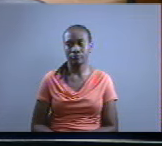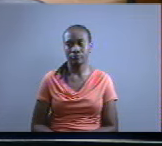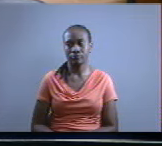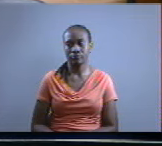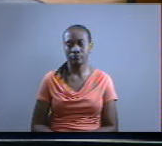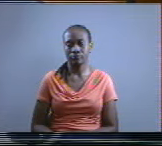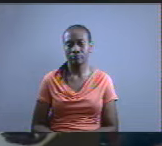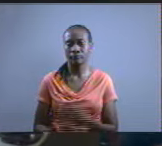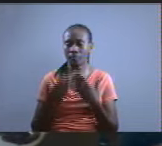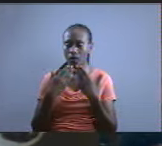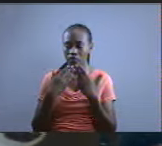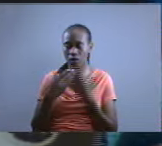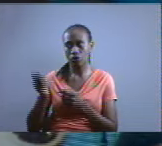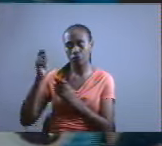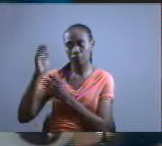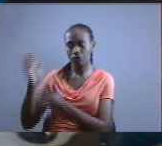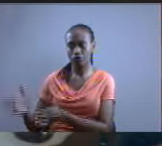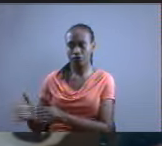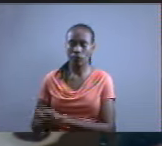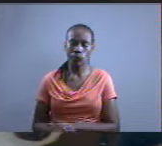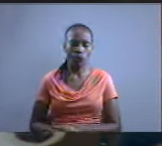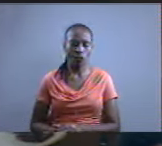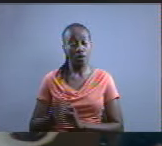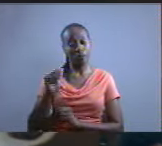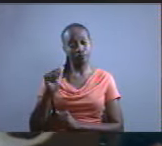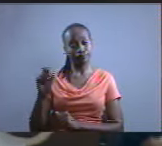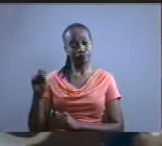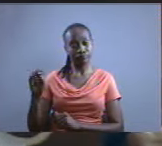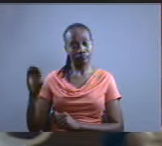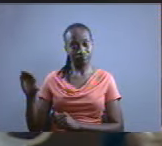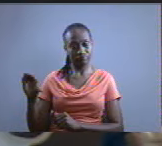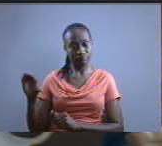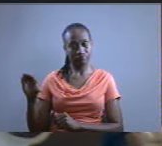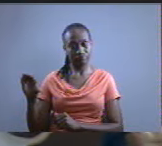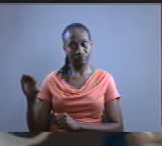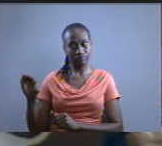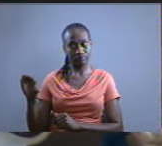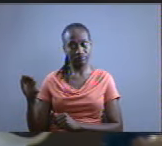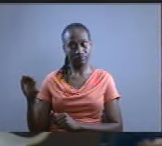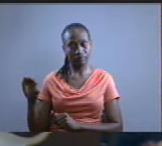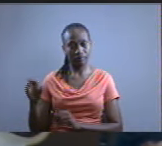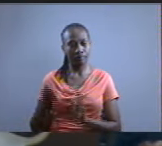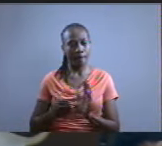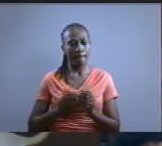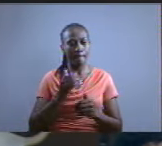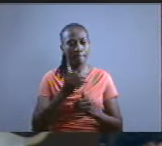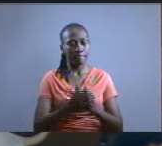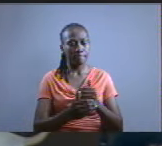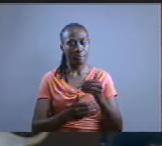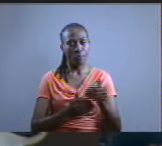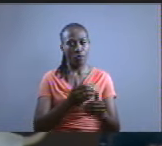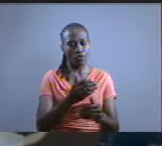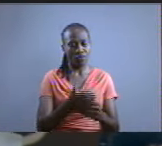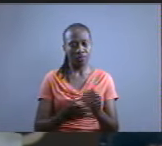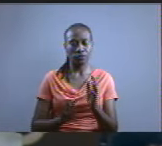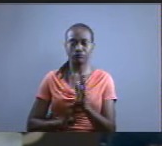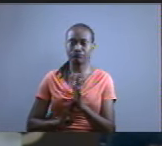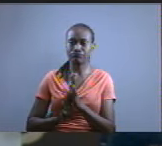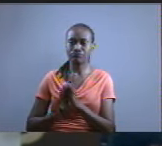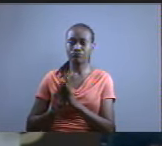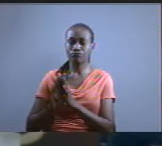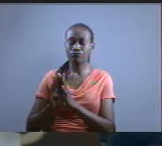Thank you, Honourable Speaker. The ANC is encouraged by the growing progress being made in accelerating the